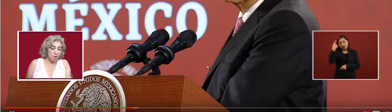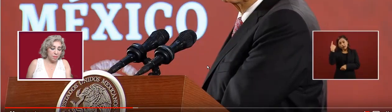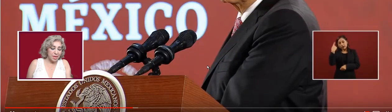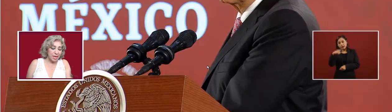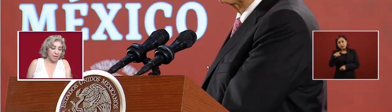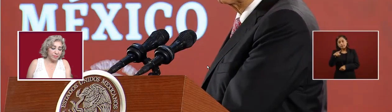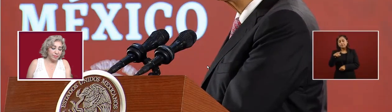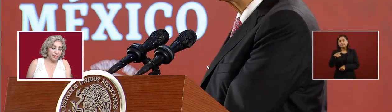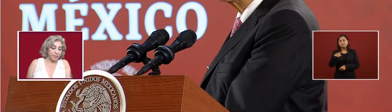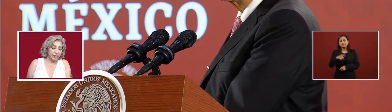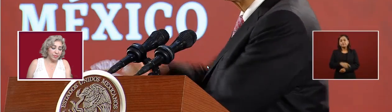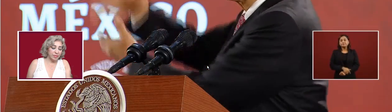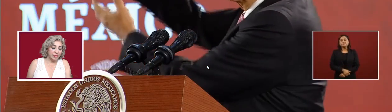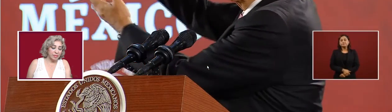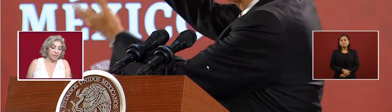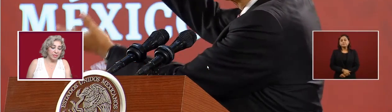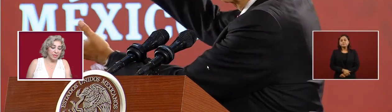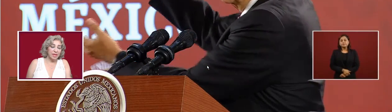more money.